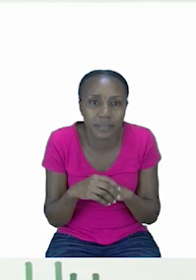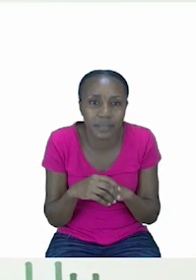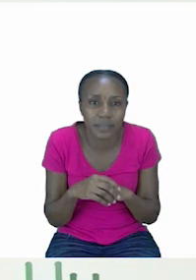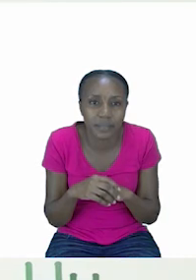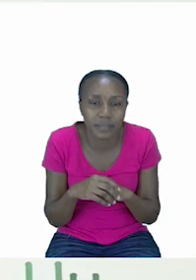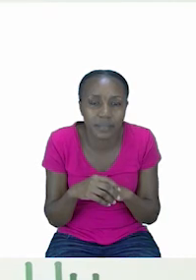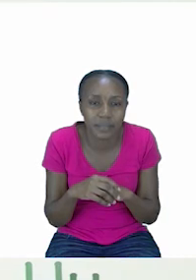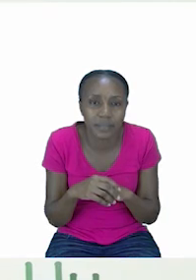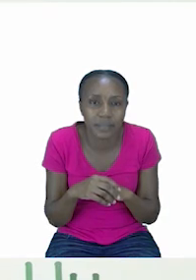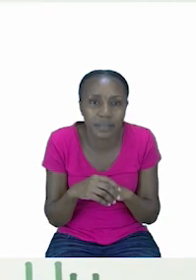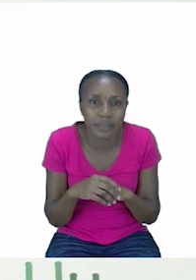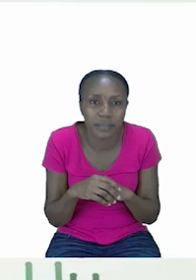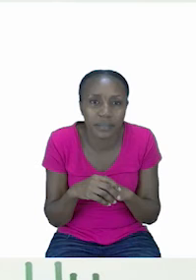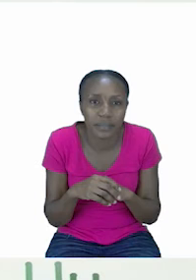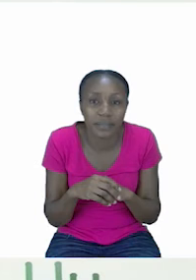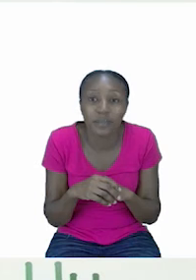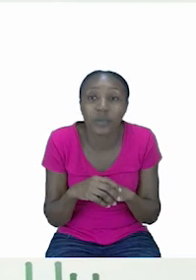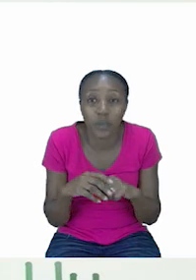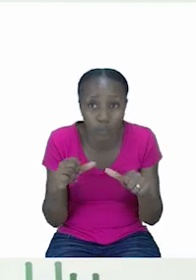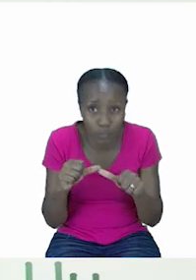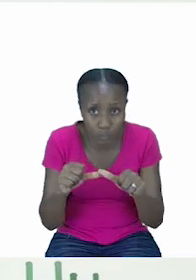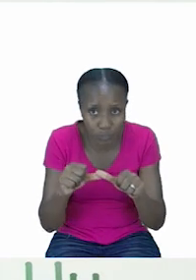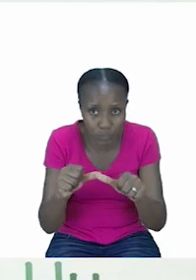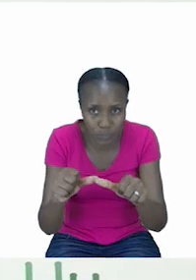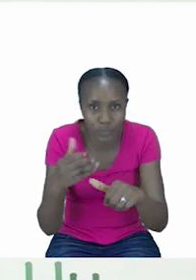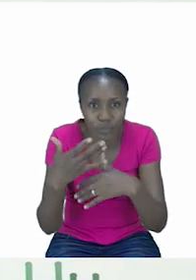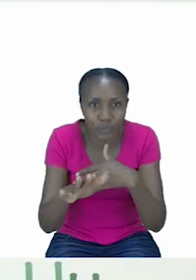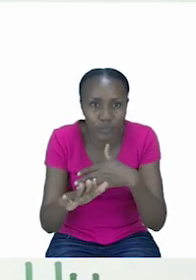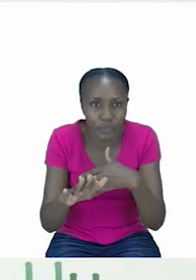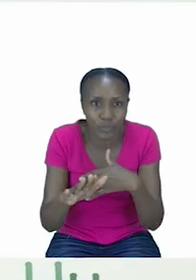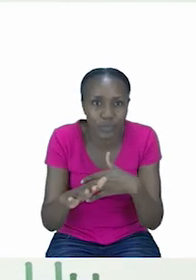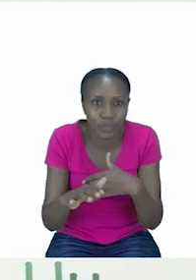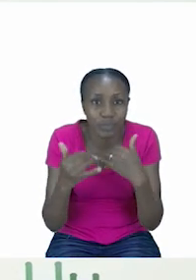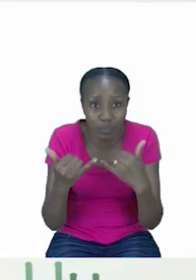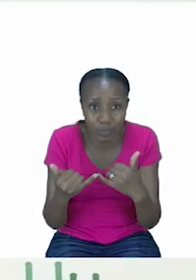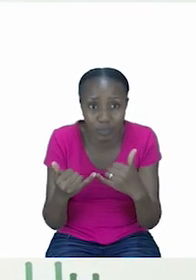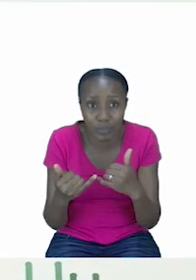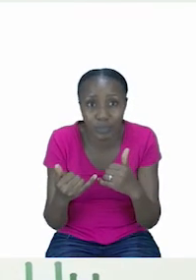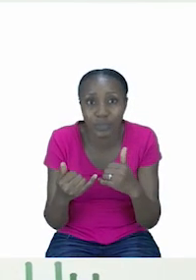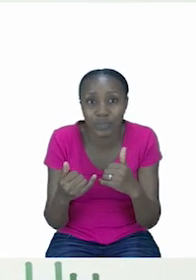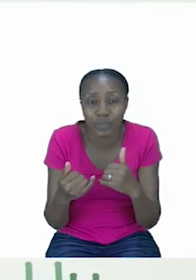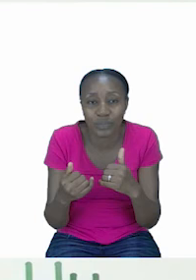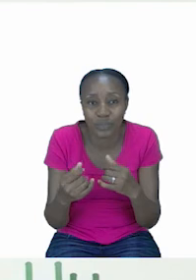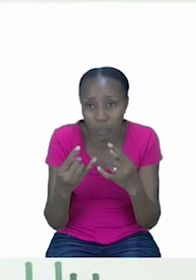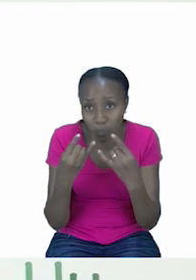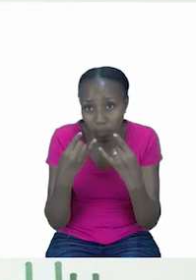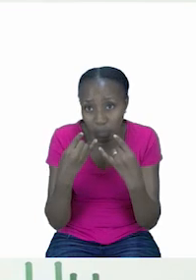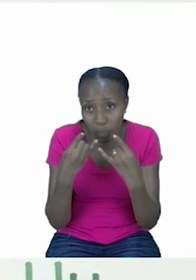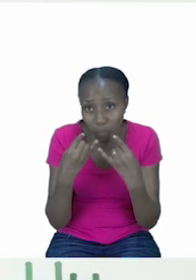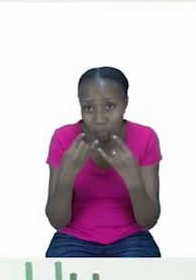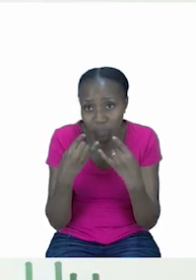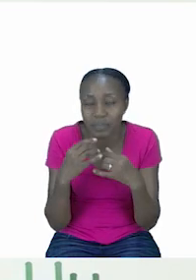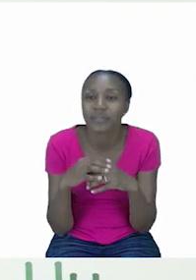zig-zag, all the way to the end. Let's now do it with our pencil. Me with